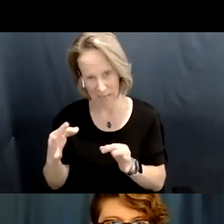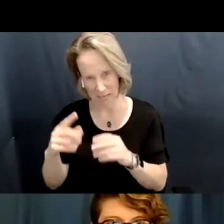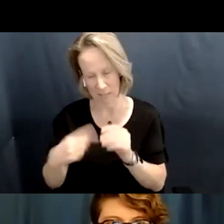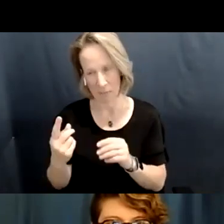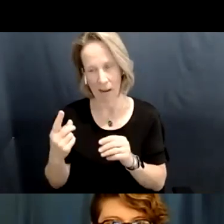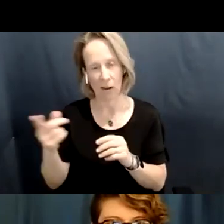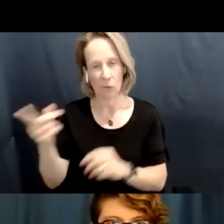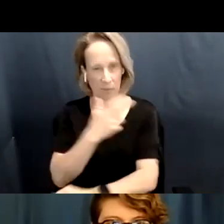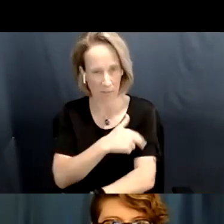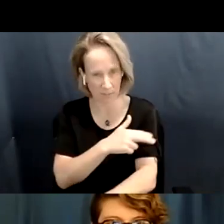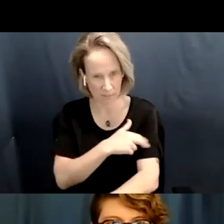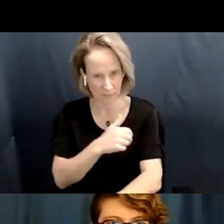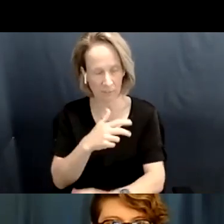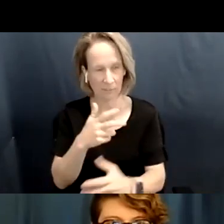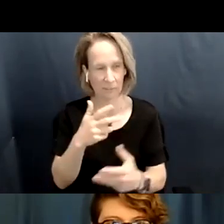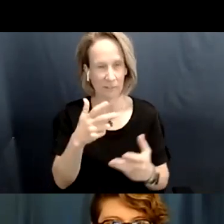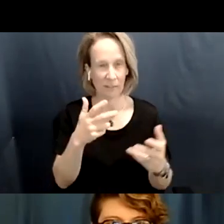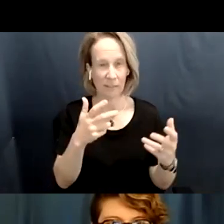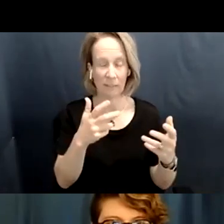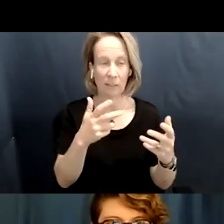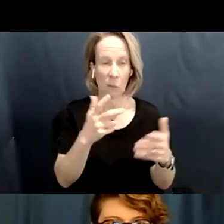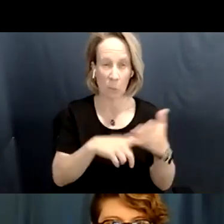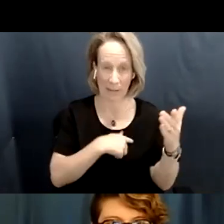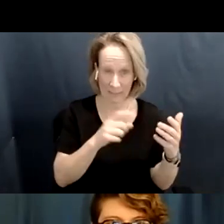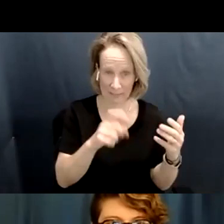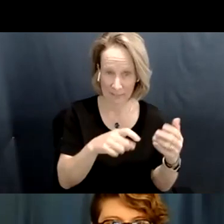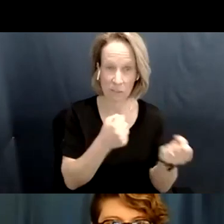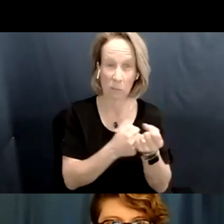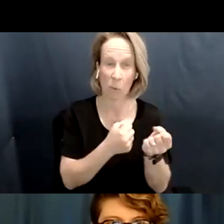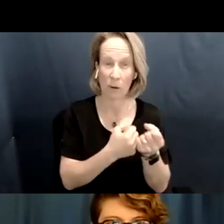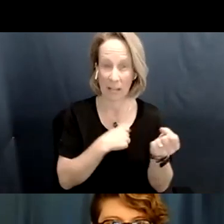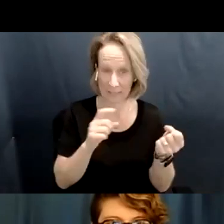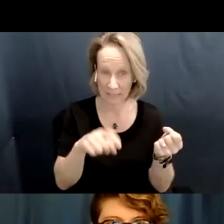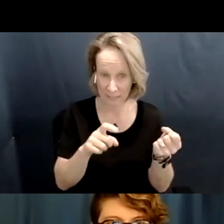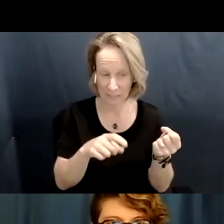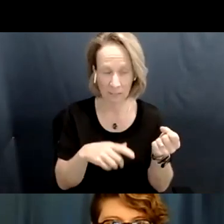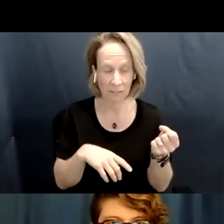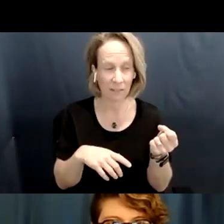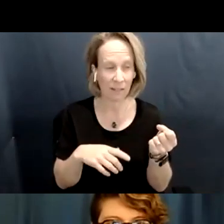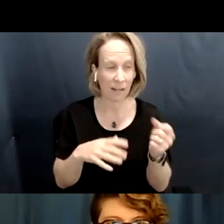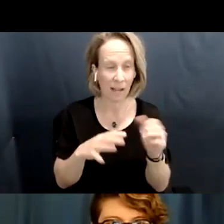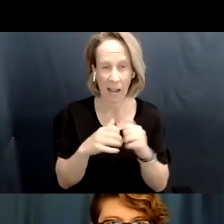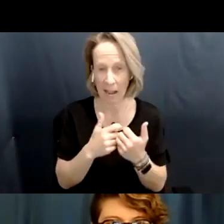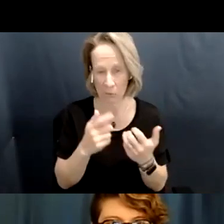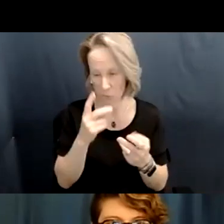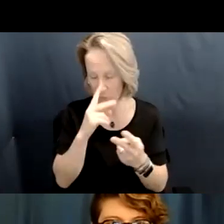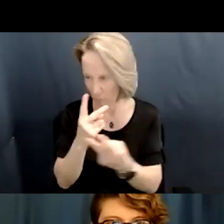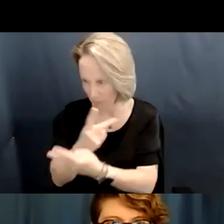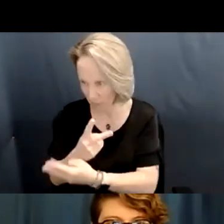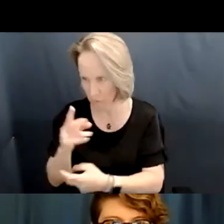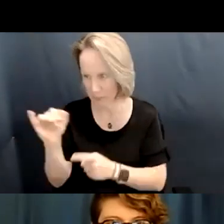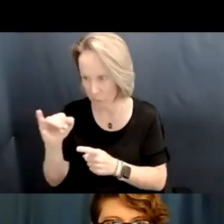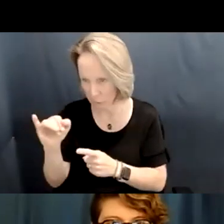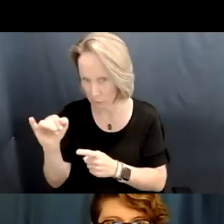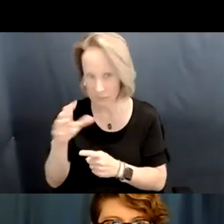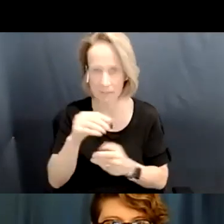of support services I needed as a result, navigating kind of insurance and bills in that